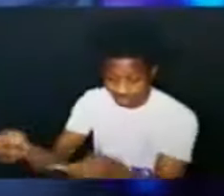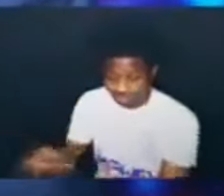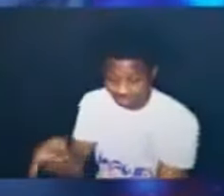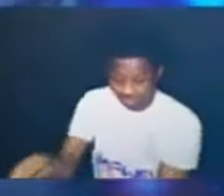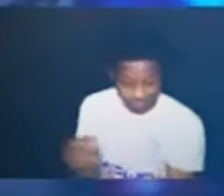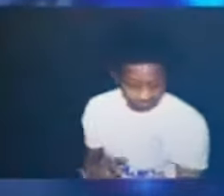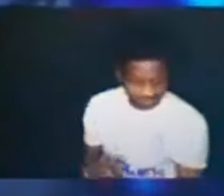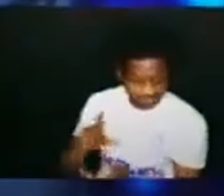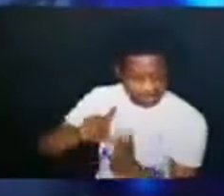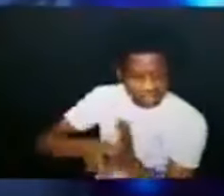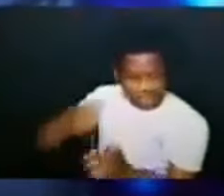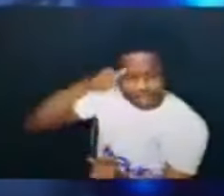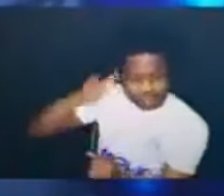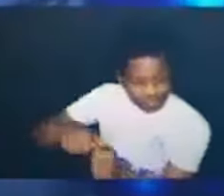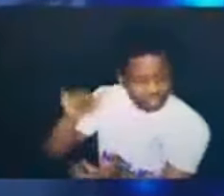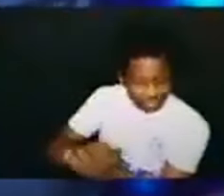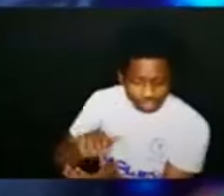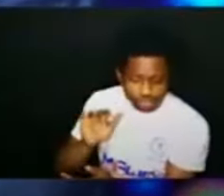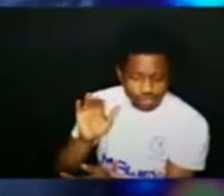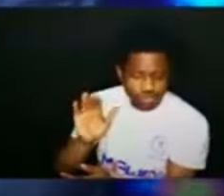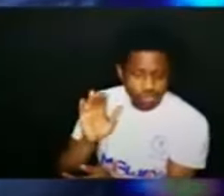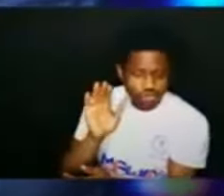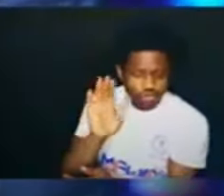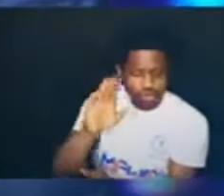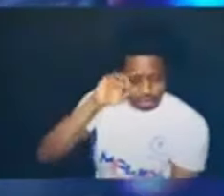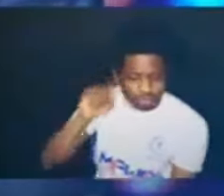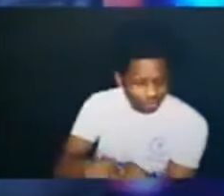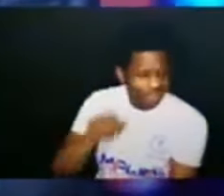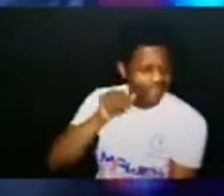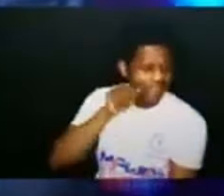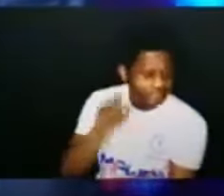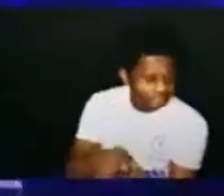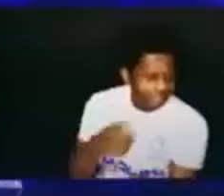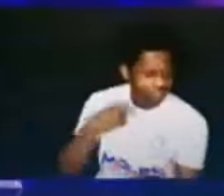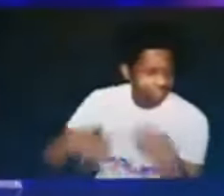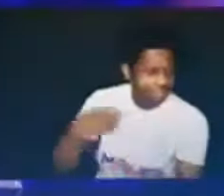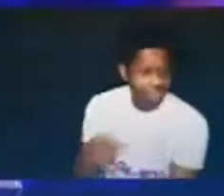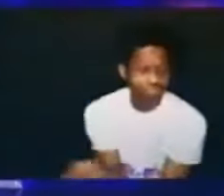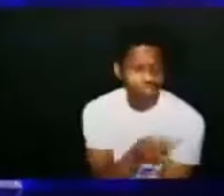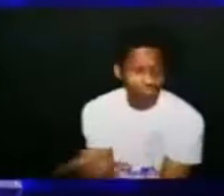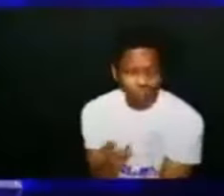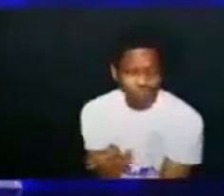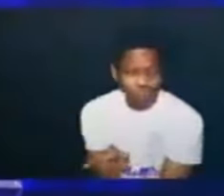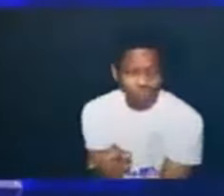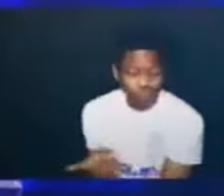or sister has something against you, leave your gift there in front of the altar. First go